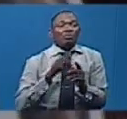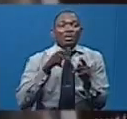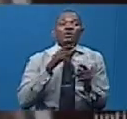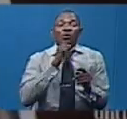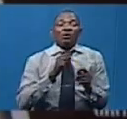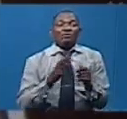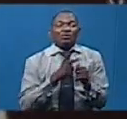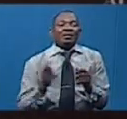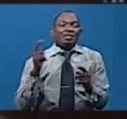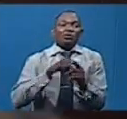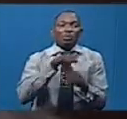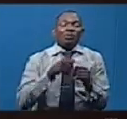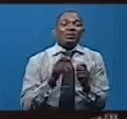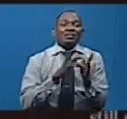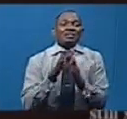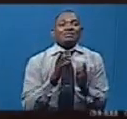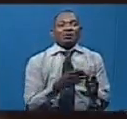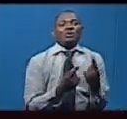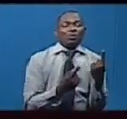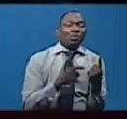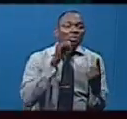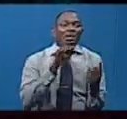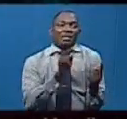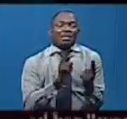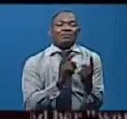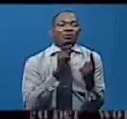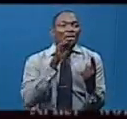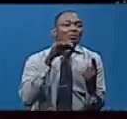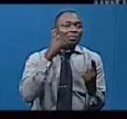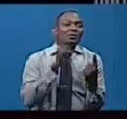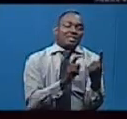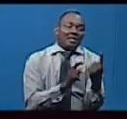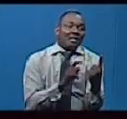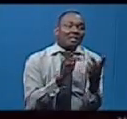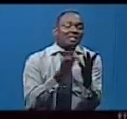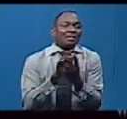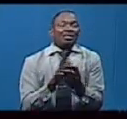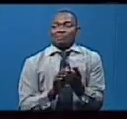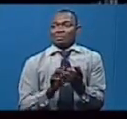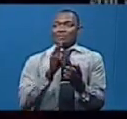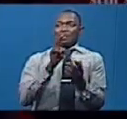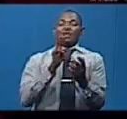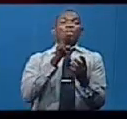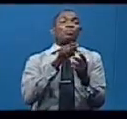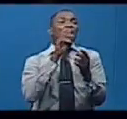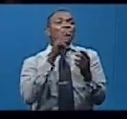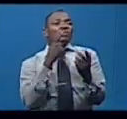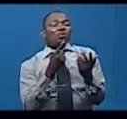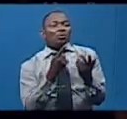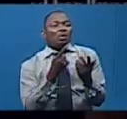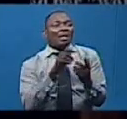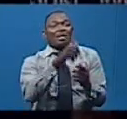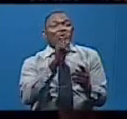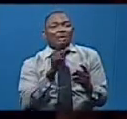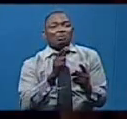older ones first, until only Jesus was left with the woman still standing there. Jesus straightened up and asked her, "Woman,